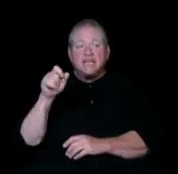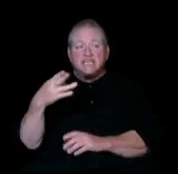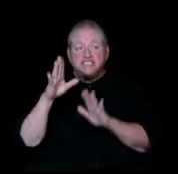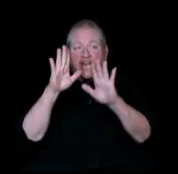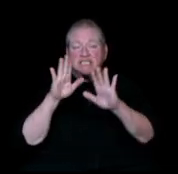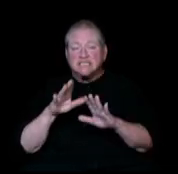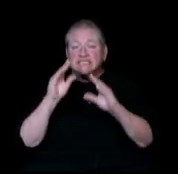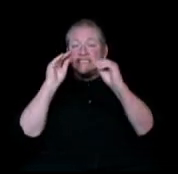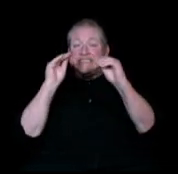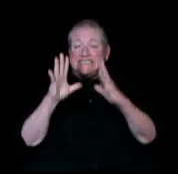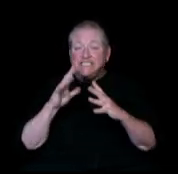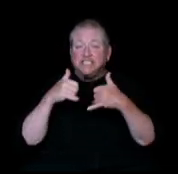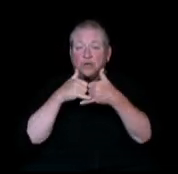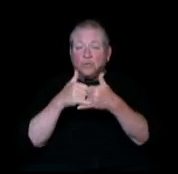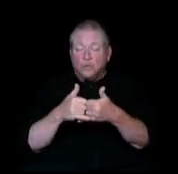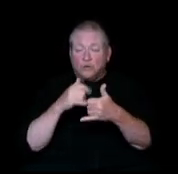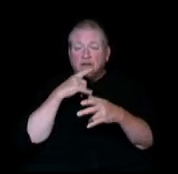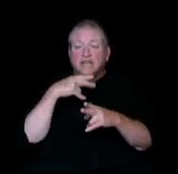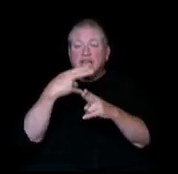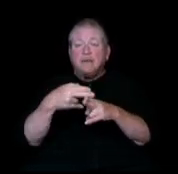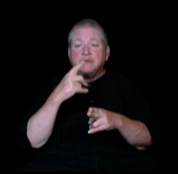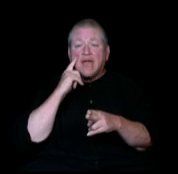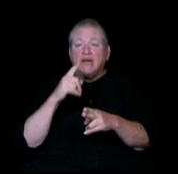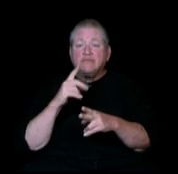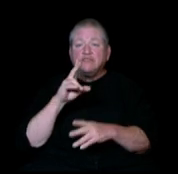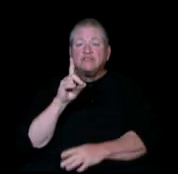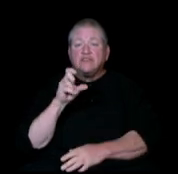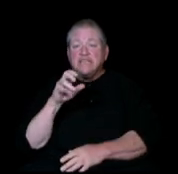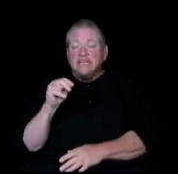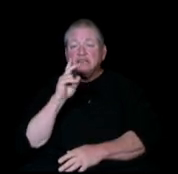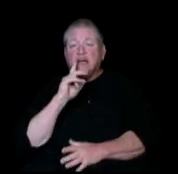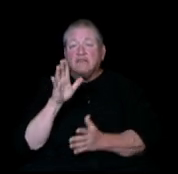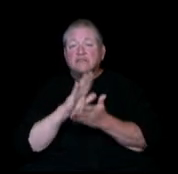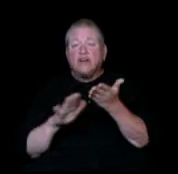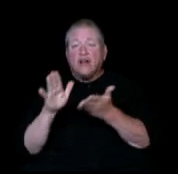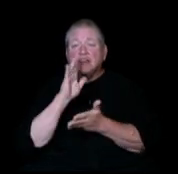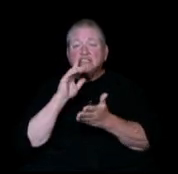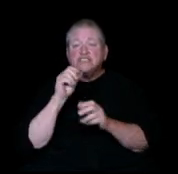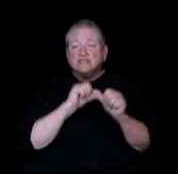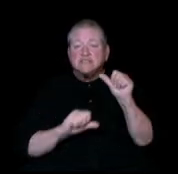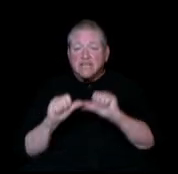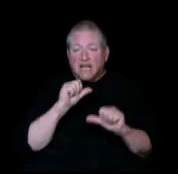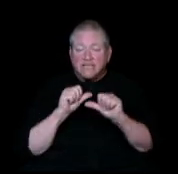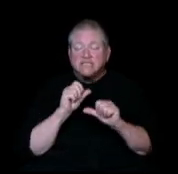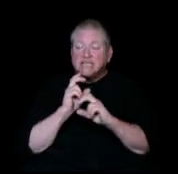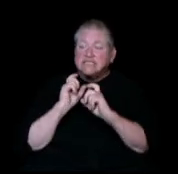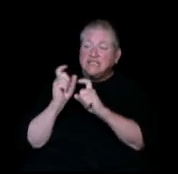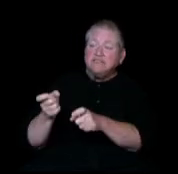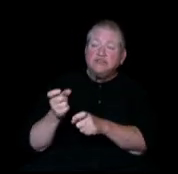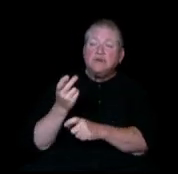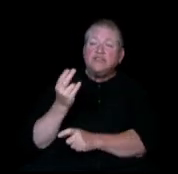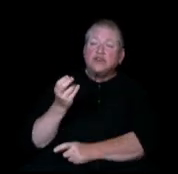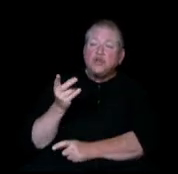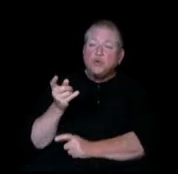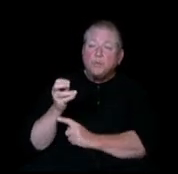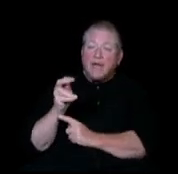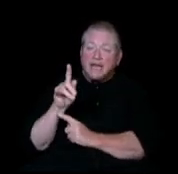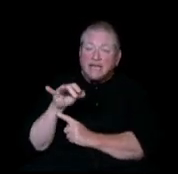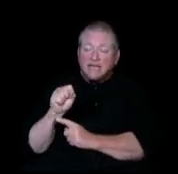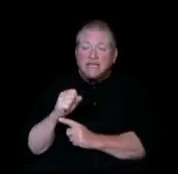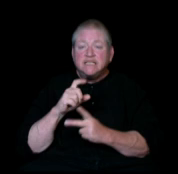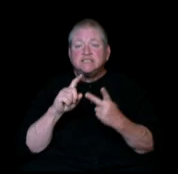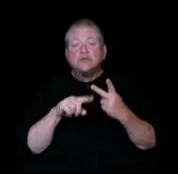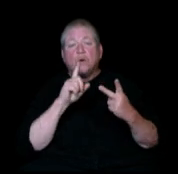Award, named for Western's former Dean of the College of Arts and Sciences, is given to a faculty member from either the College of Humanities and Social